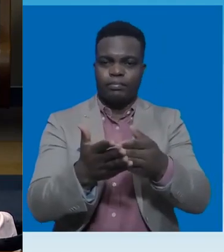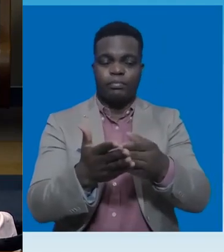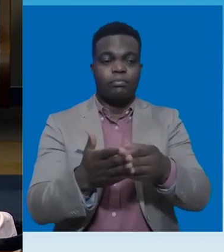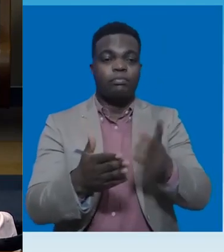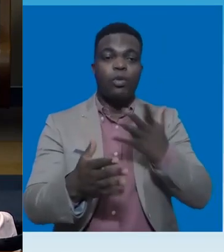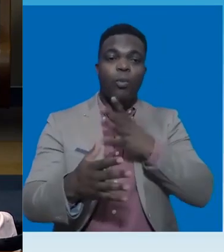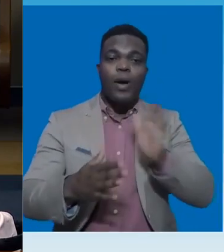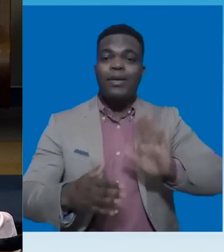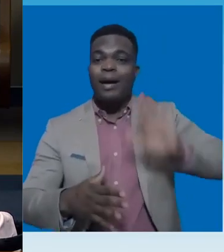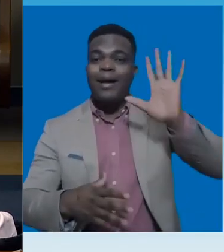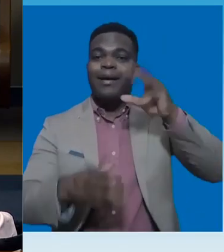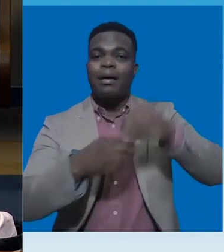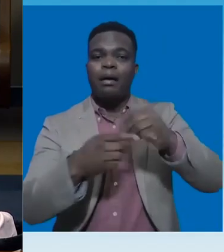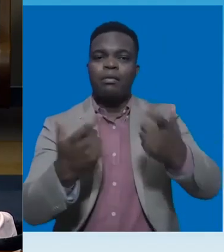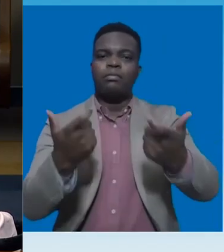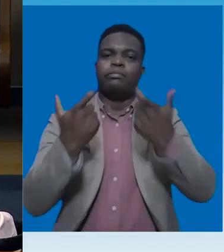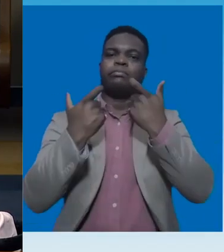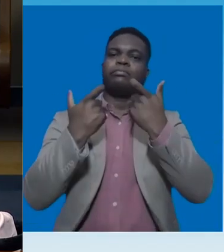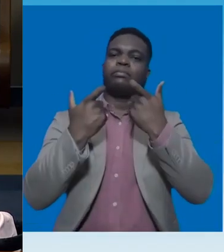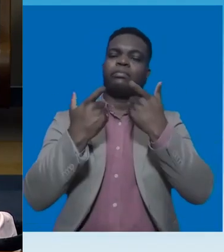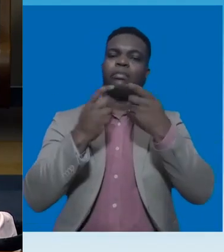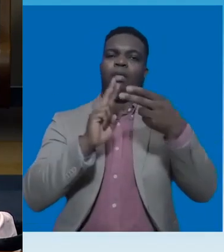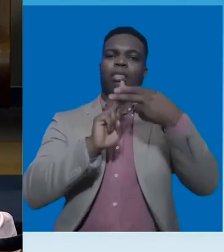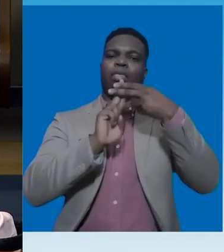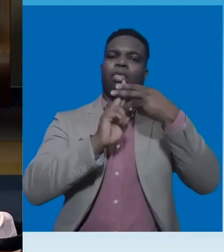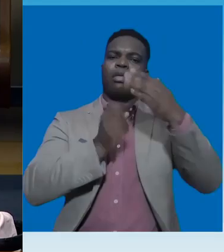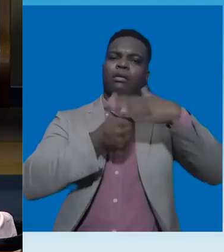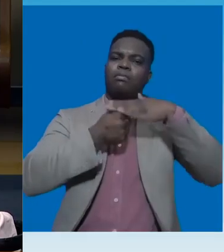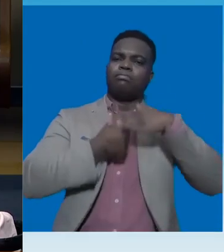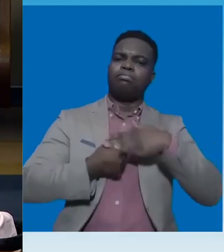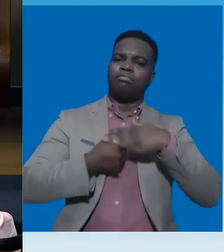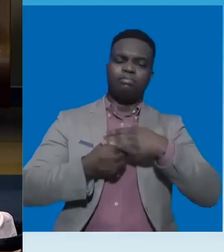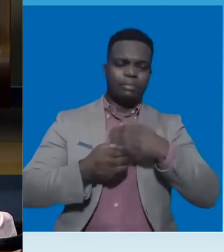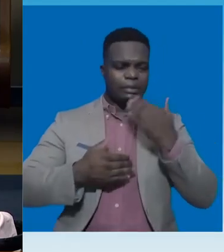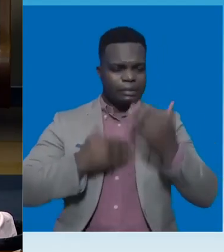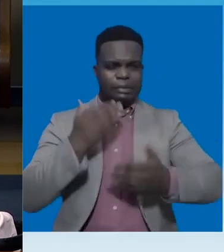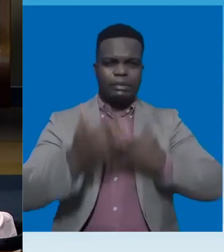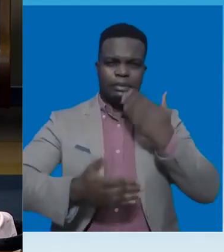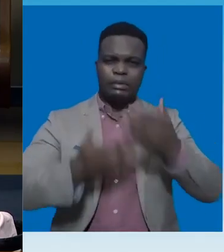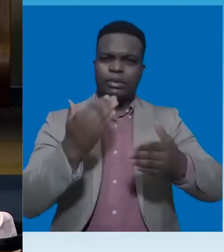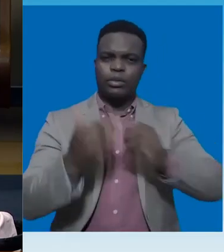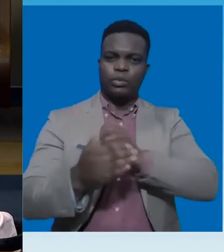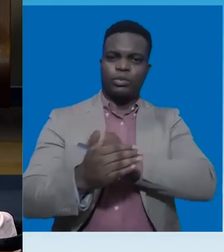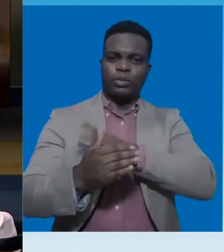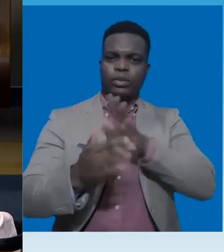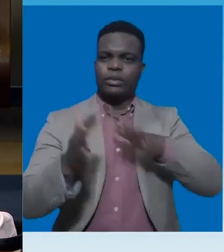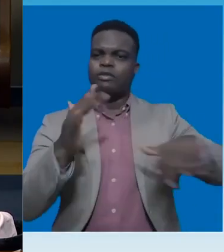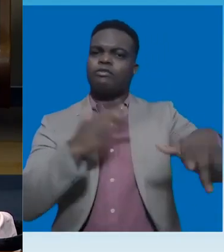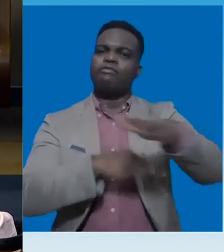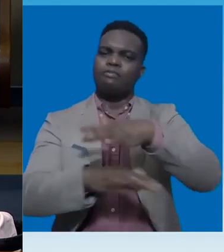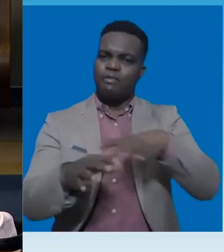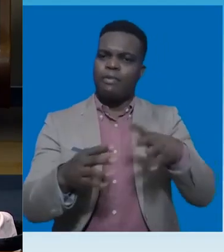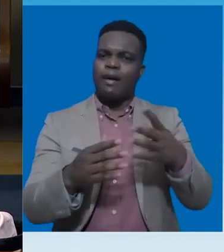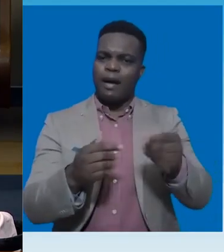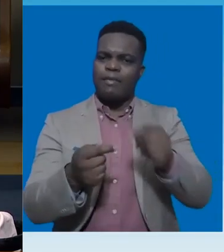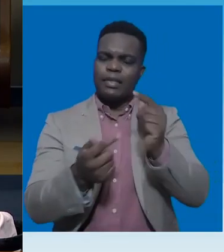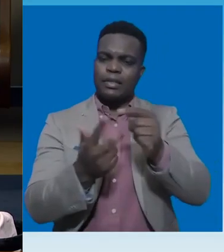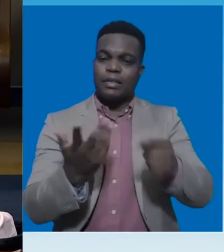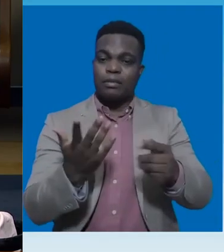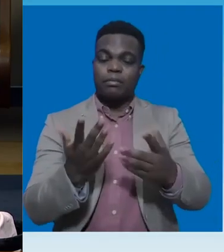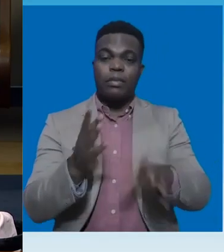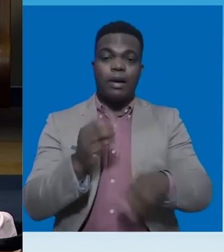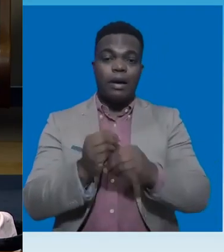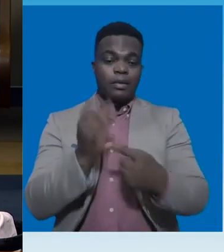deeply entrenched. At the same time, digital transformation, while holding